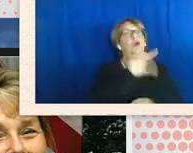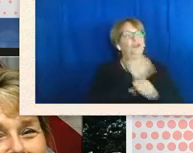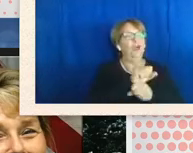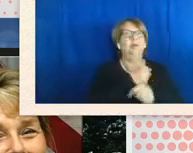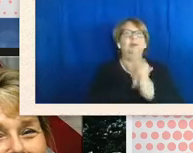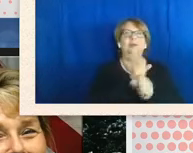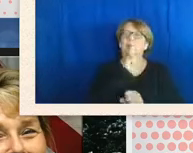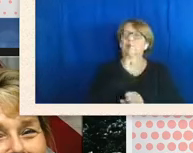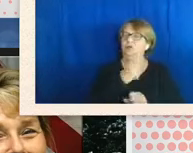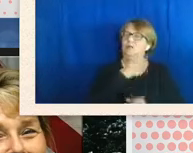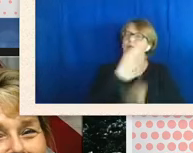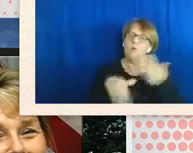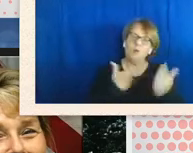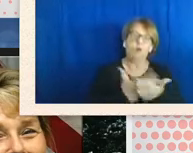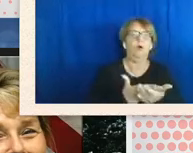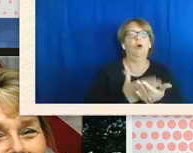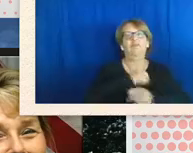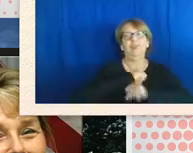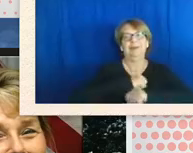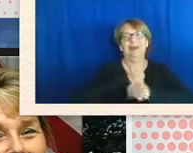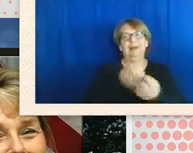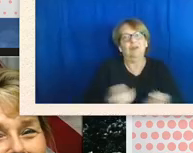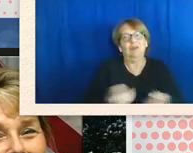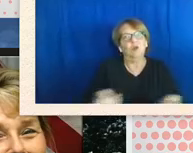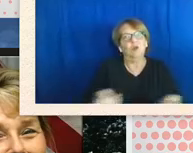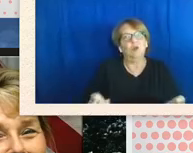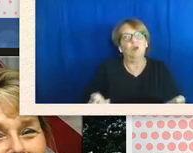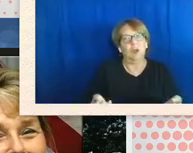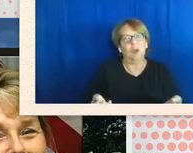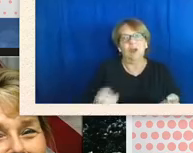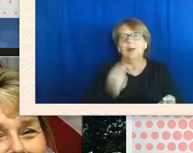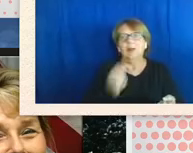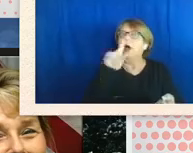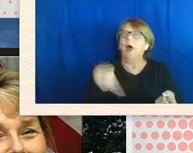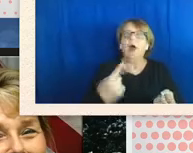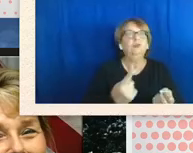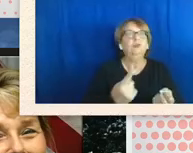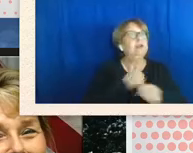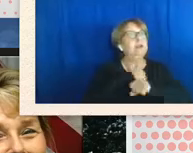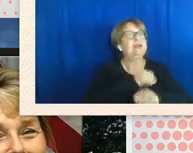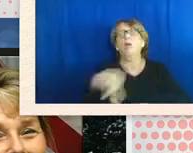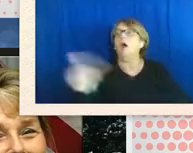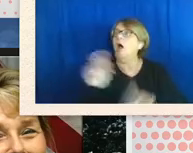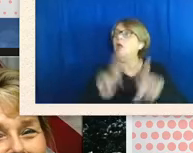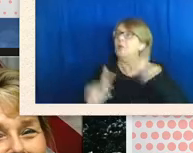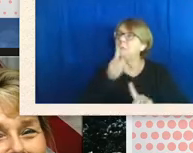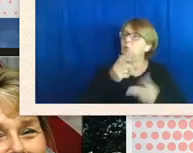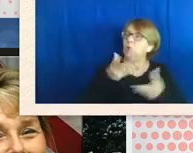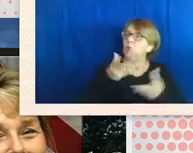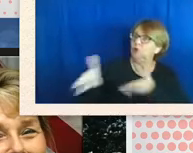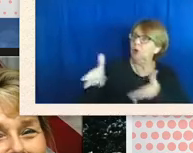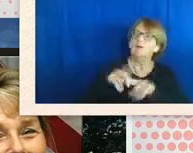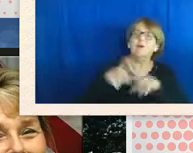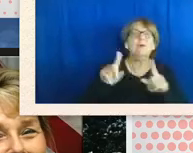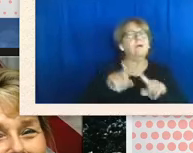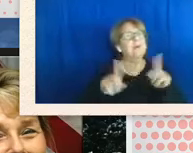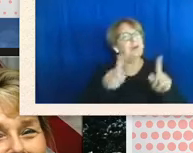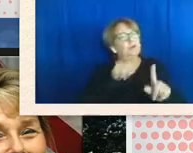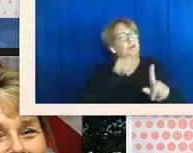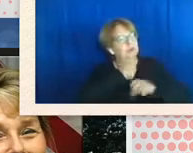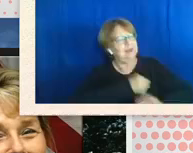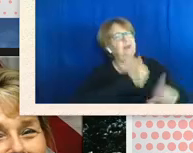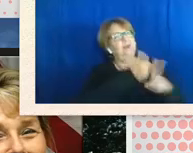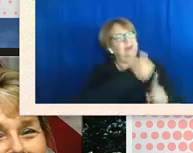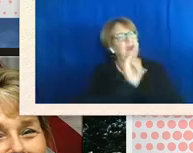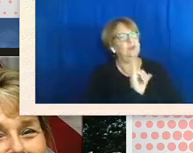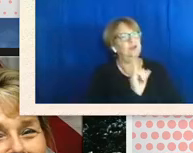protective equipment, not just to protect the other people you're serving, but to protect yourself. Because if you get